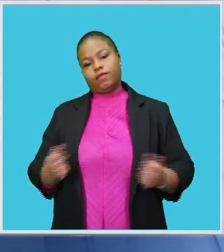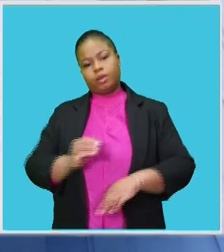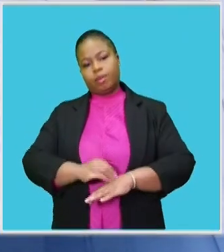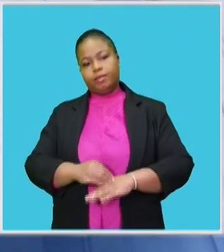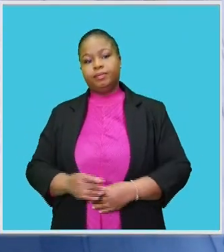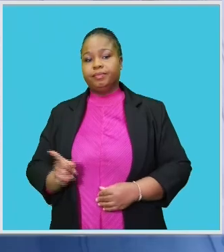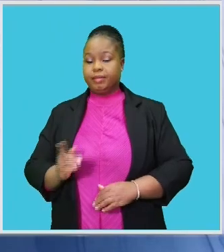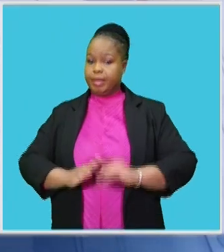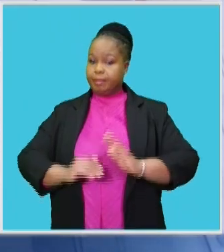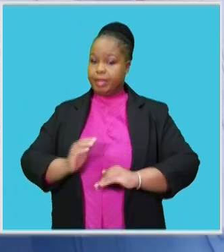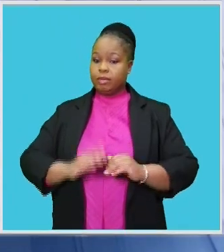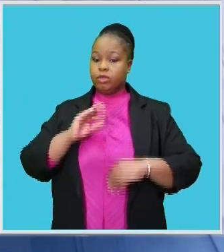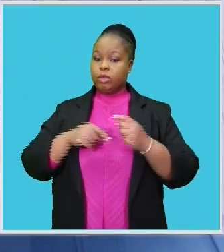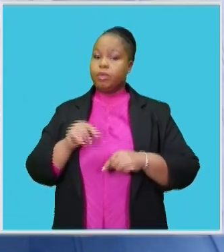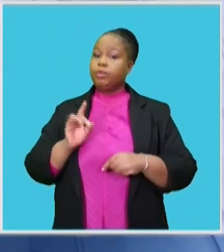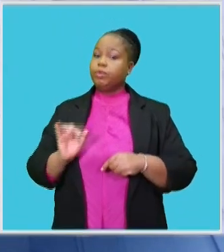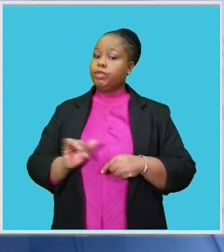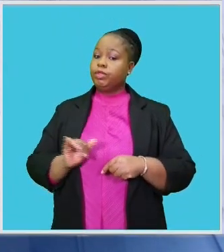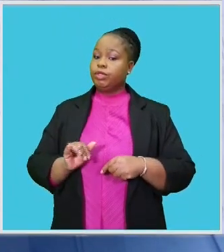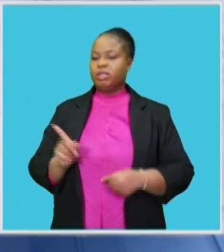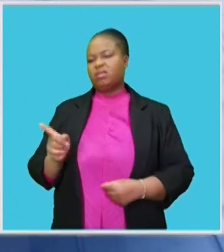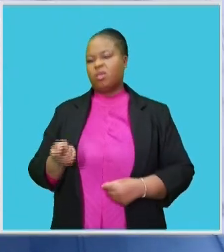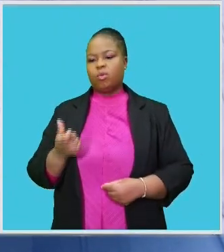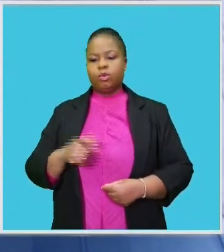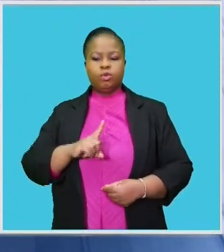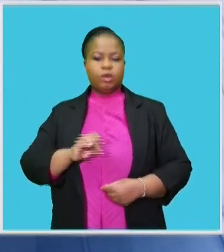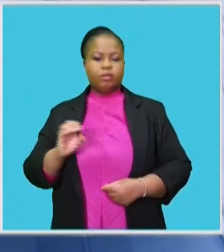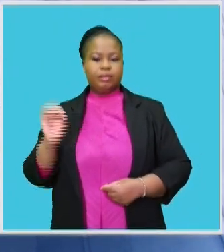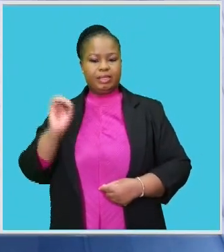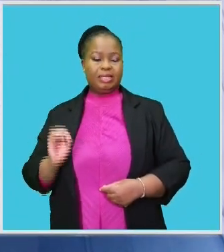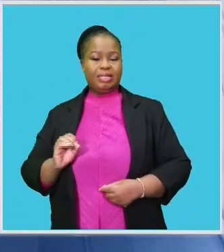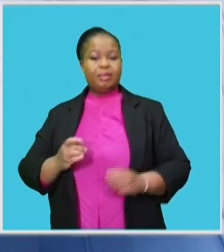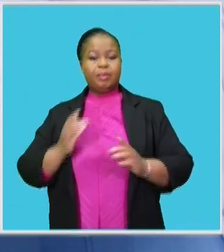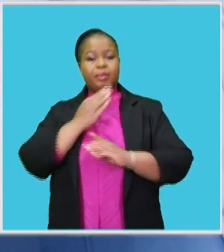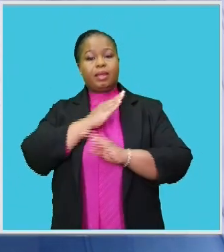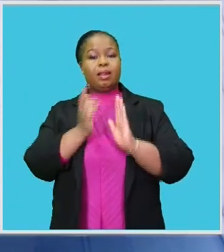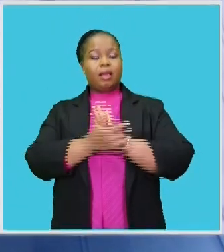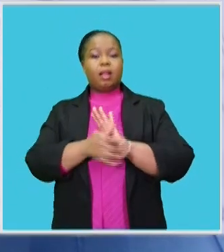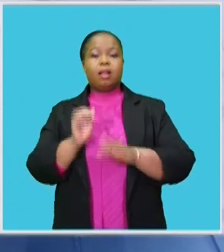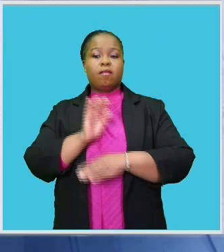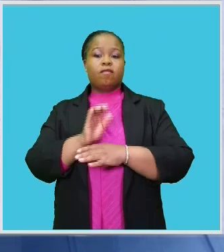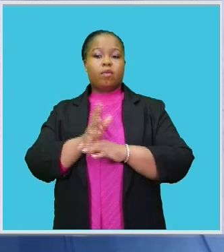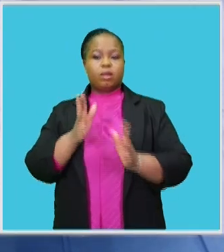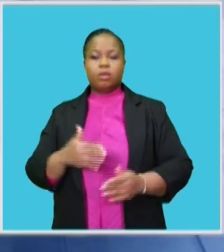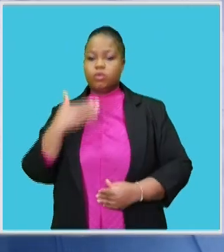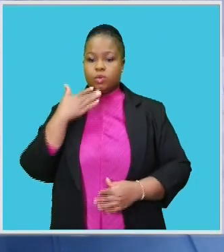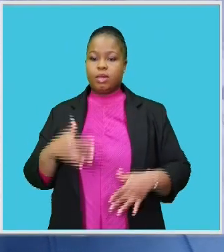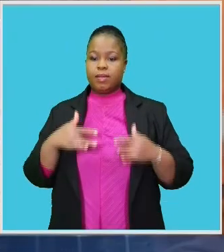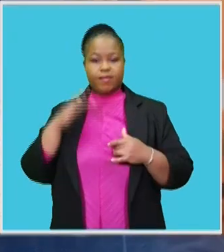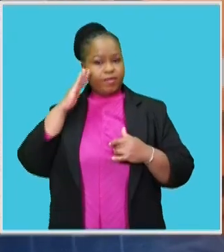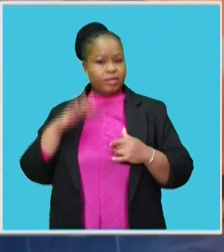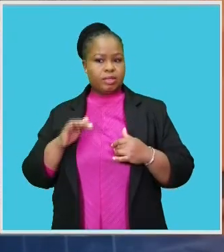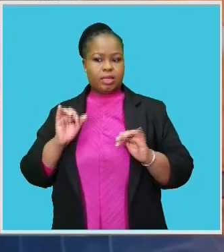The building that I'm referring to now is almost 100% illegal and undocumented foreigners, so we'll be having